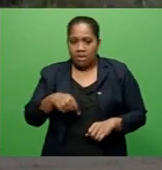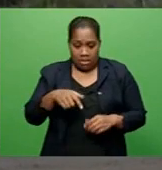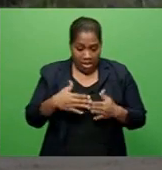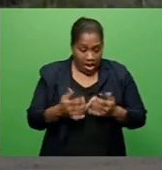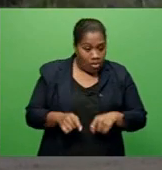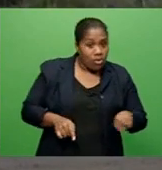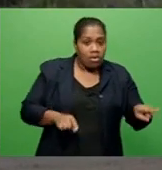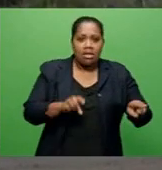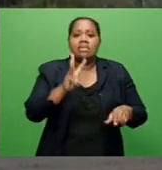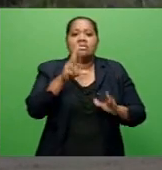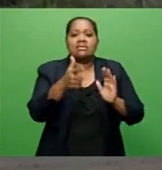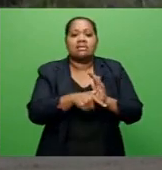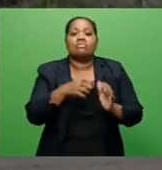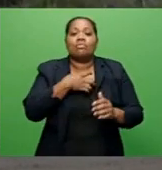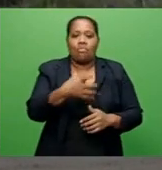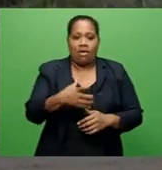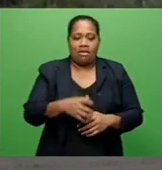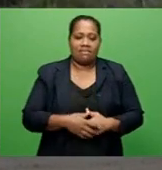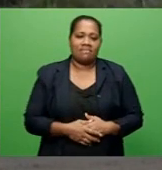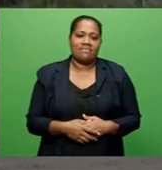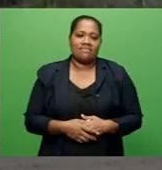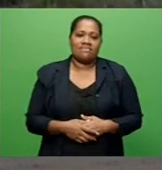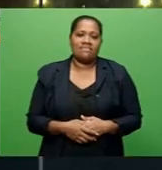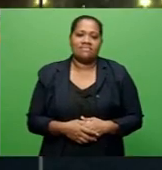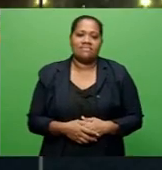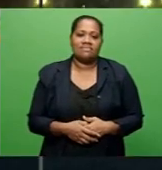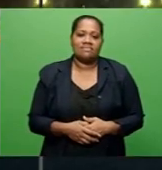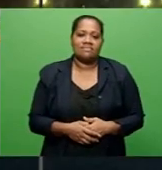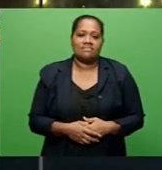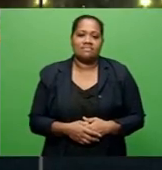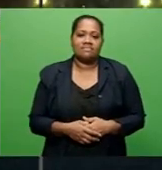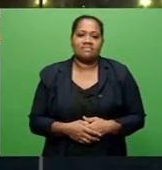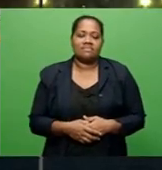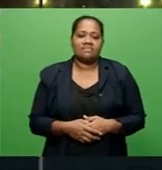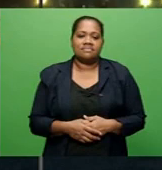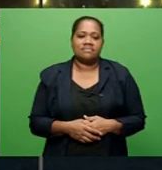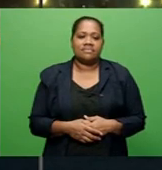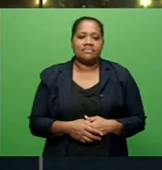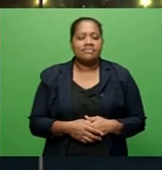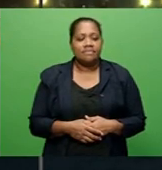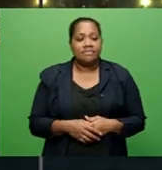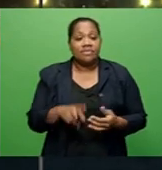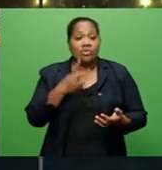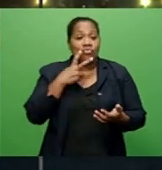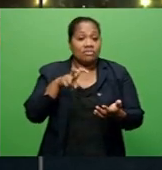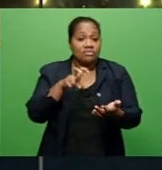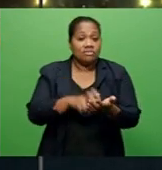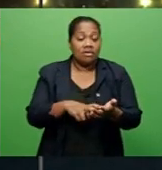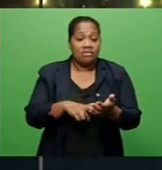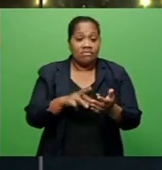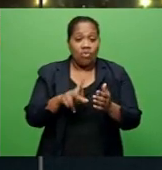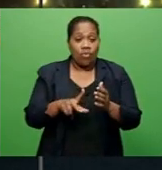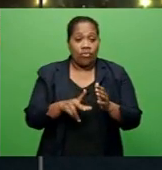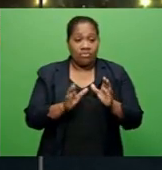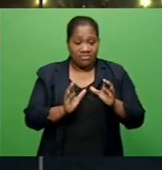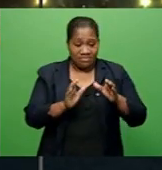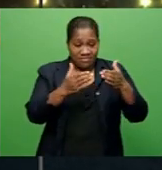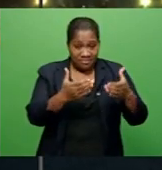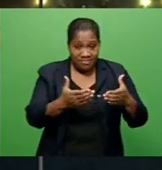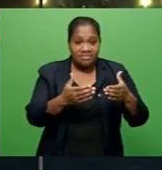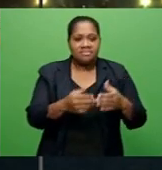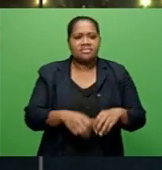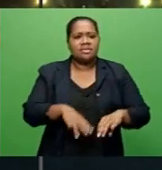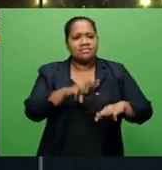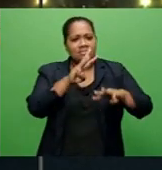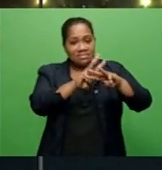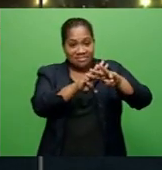Senganga. Eleanor Turangaivu, FBC News. The Registrar of Political Parties has referred the Social Democratic Liberal